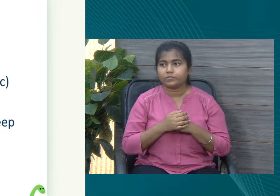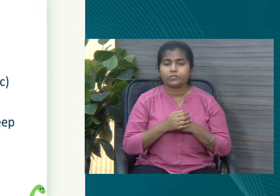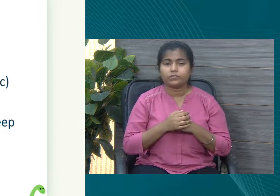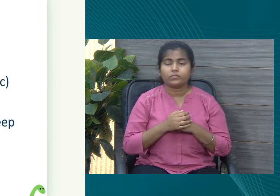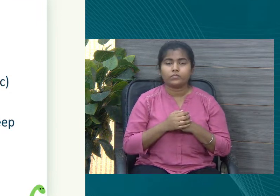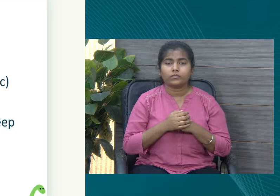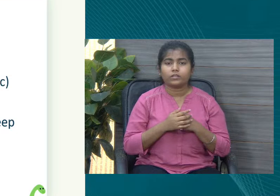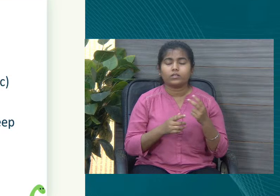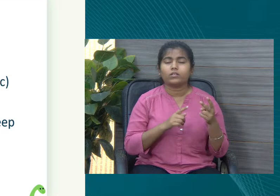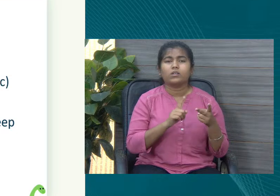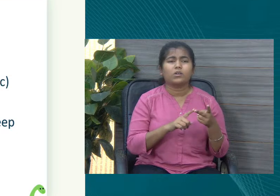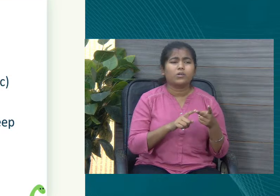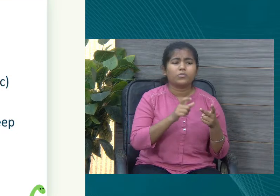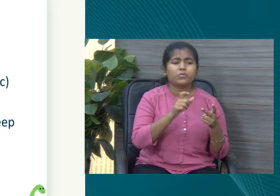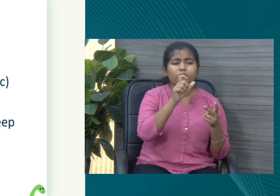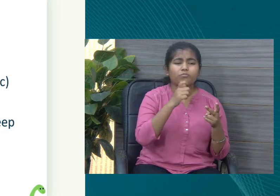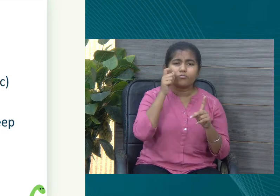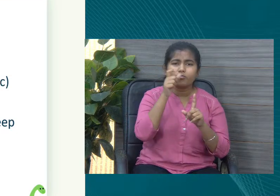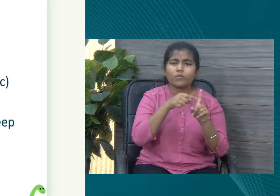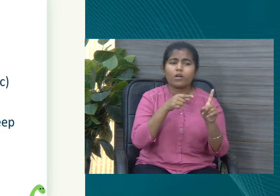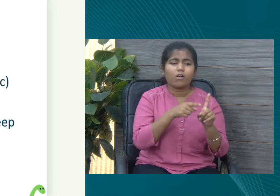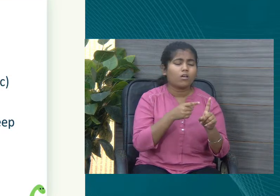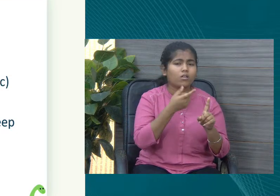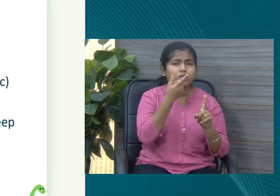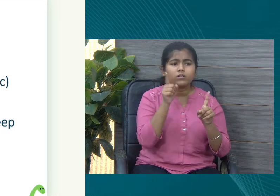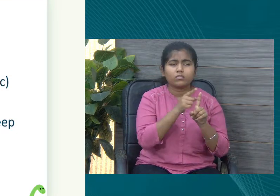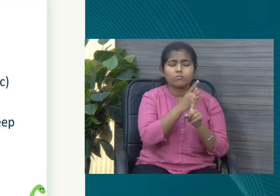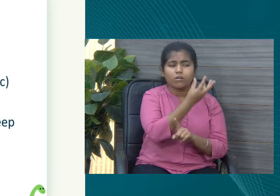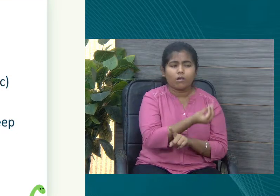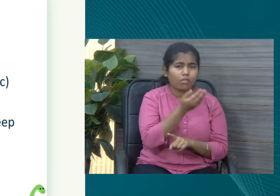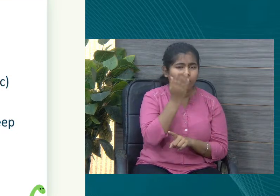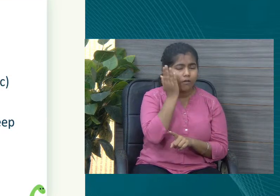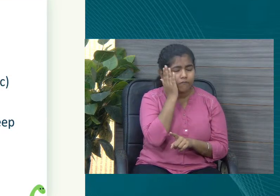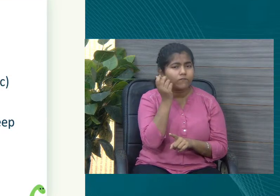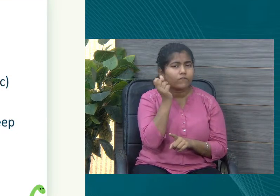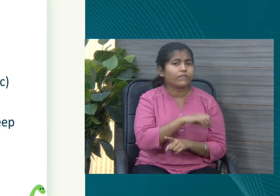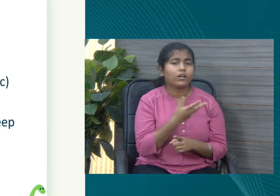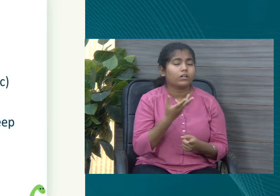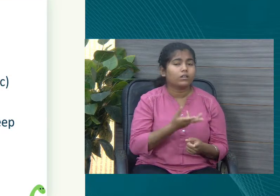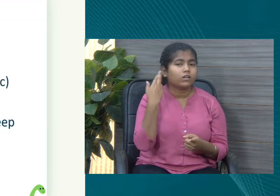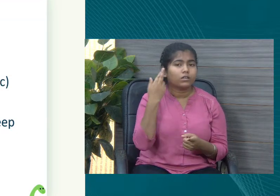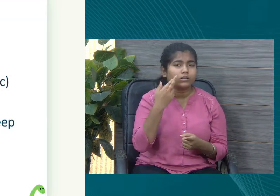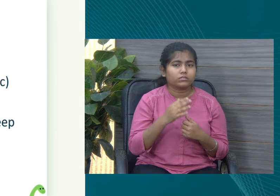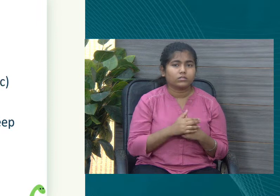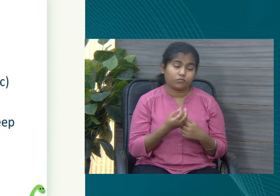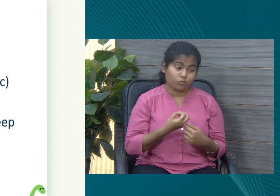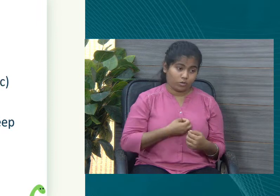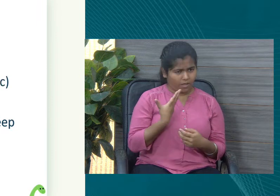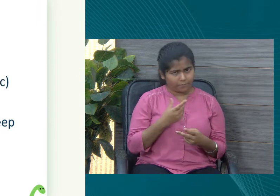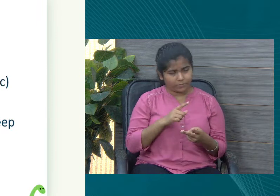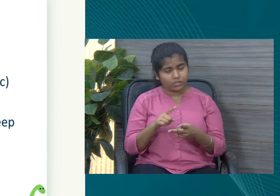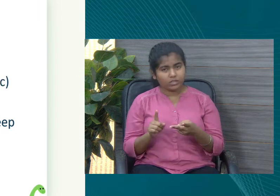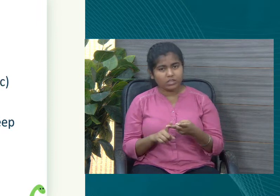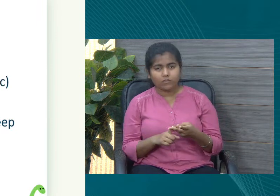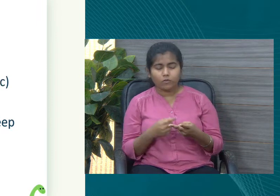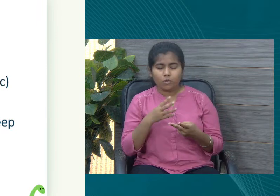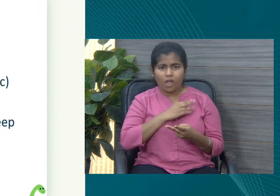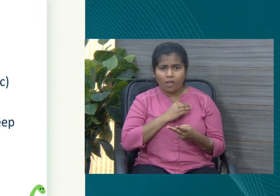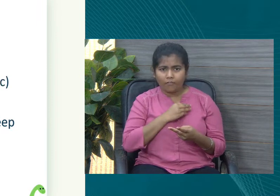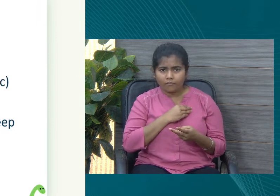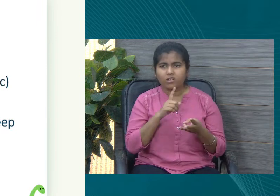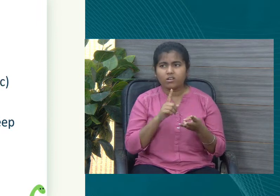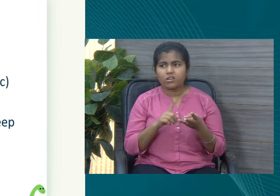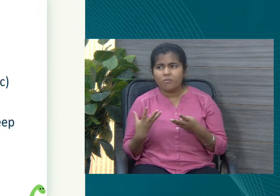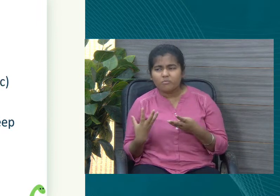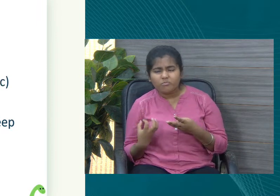sleep on that night? He was very happy, he was afraid, or he was in pain. What is the reason?